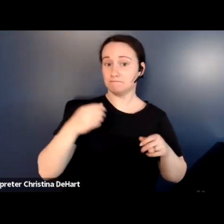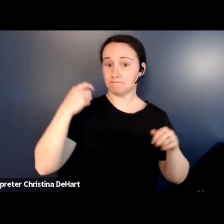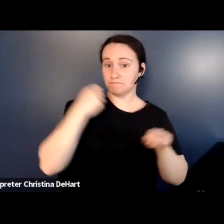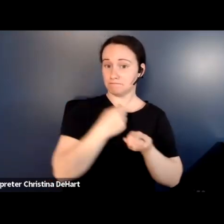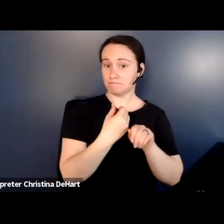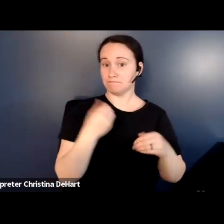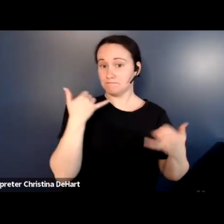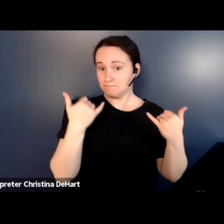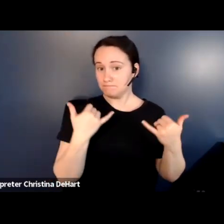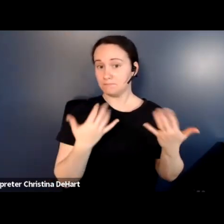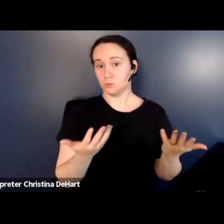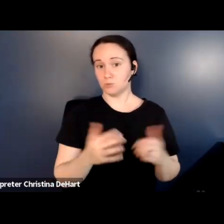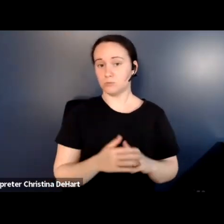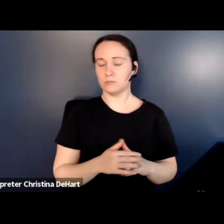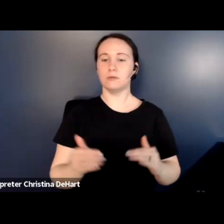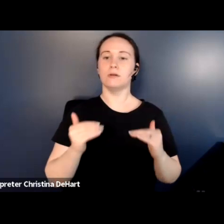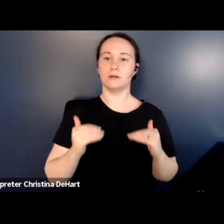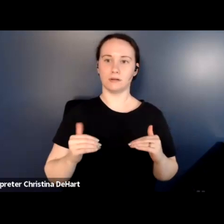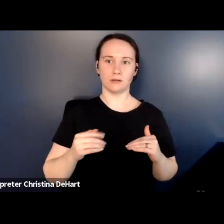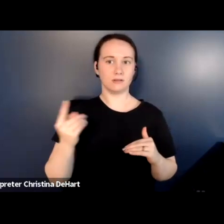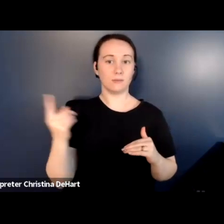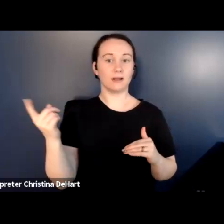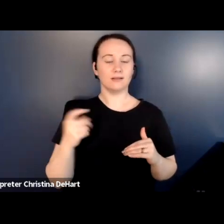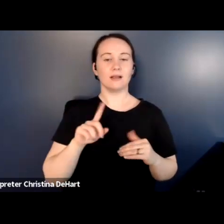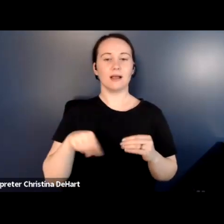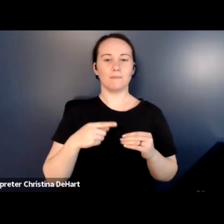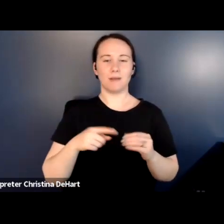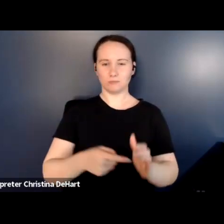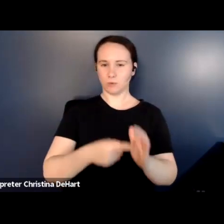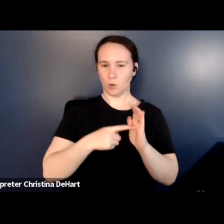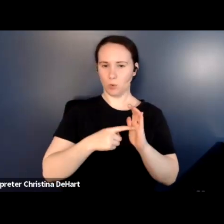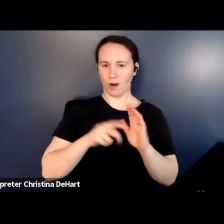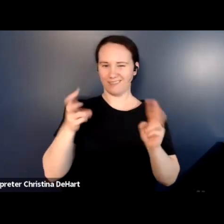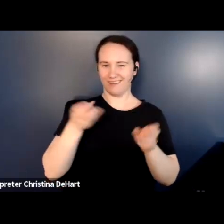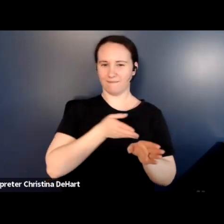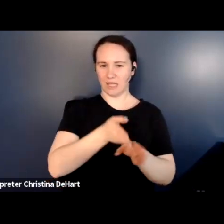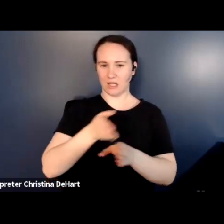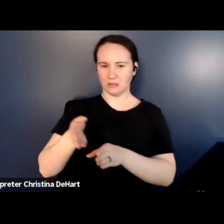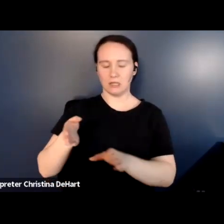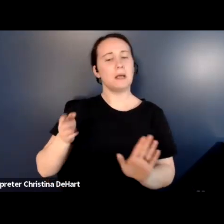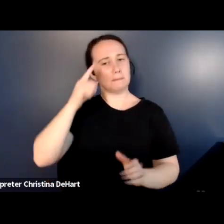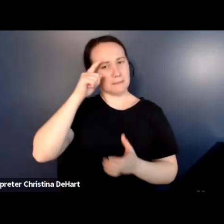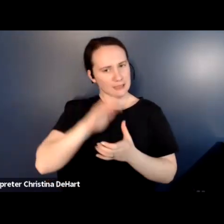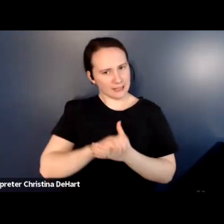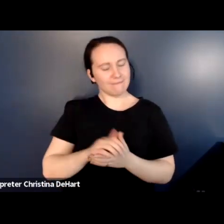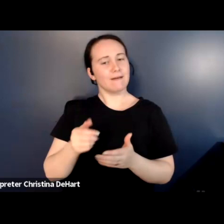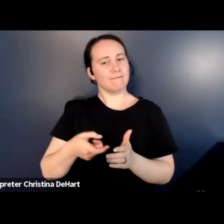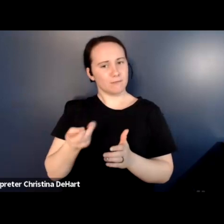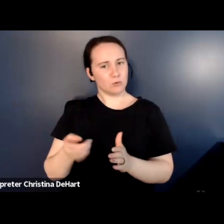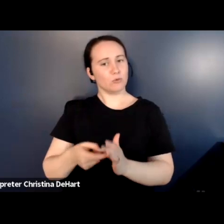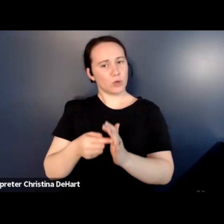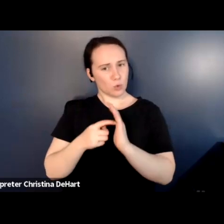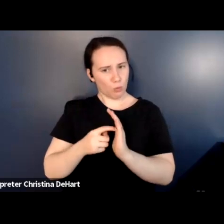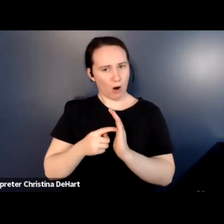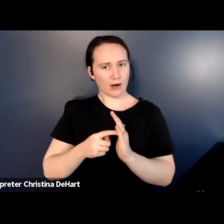Colleen is asking about mandatory fields. I believe there are a few mandatory fields, but really not that